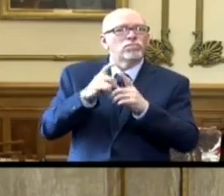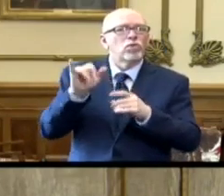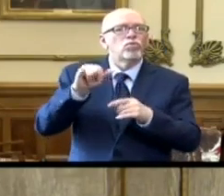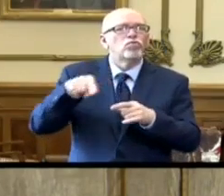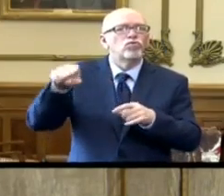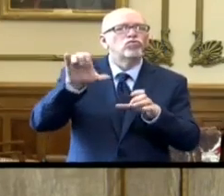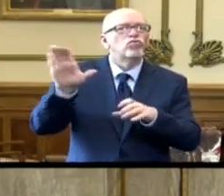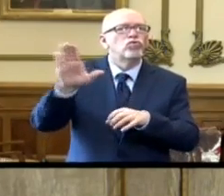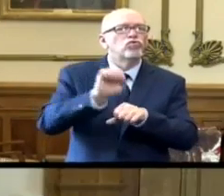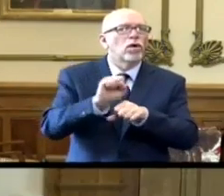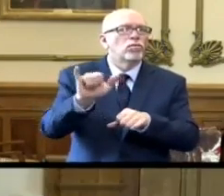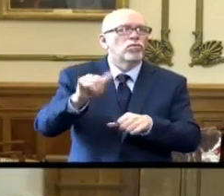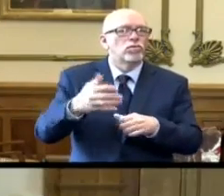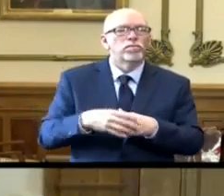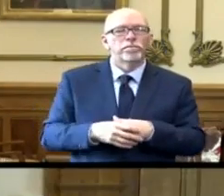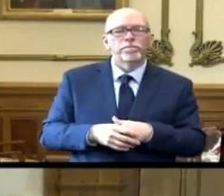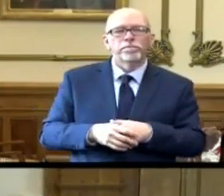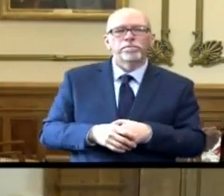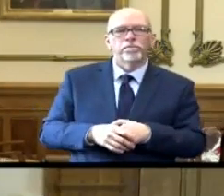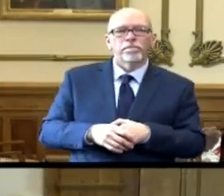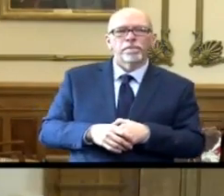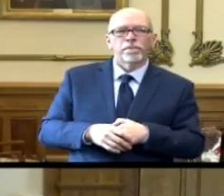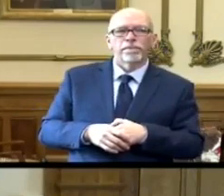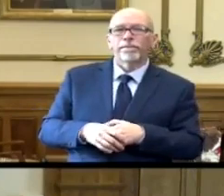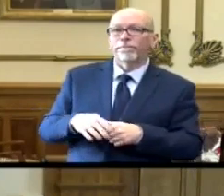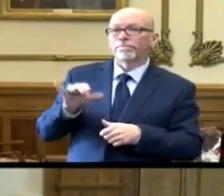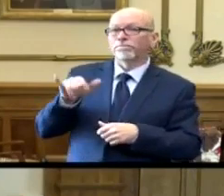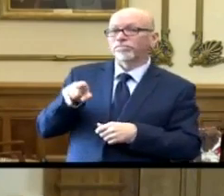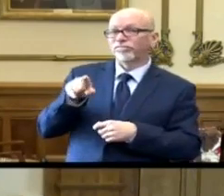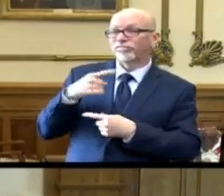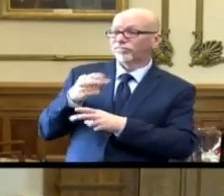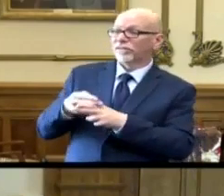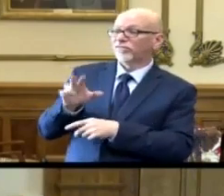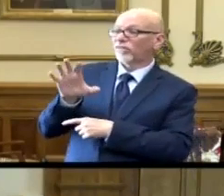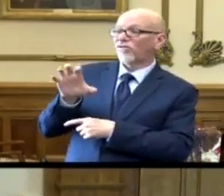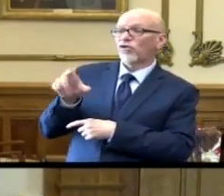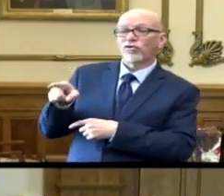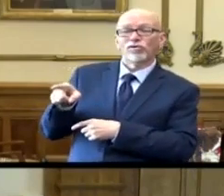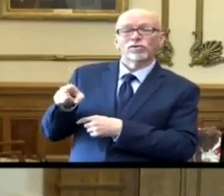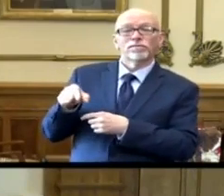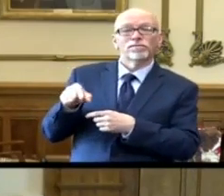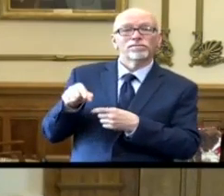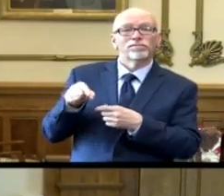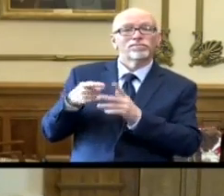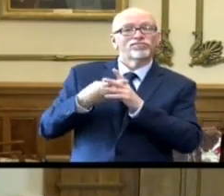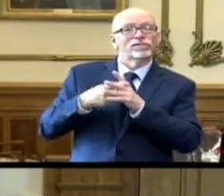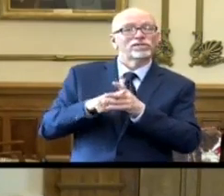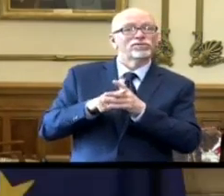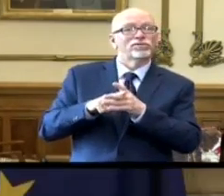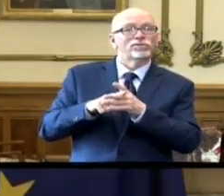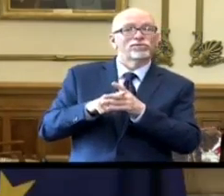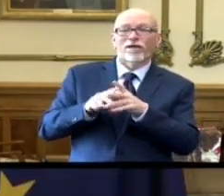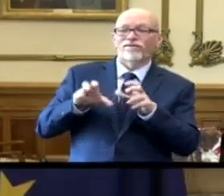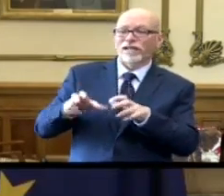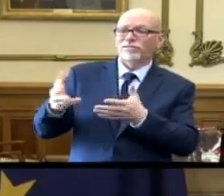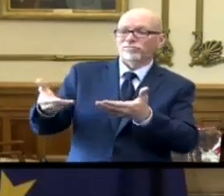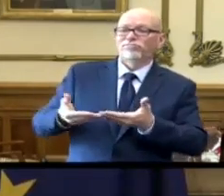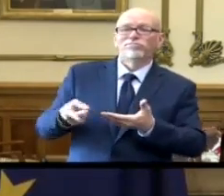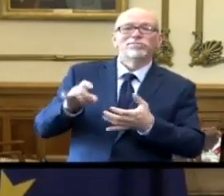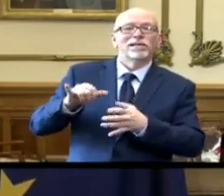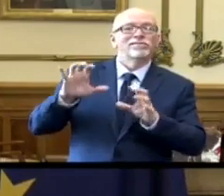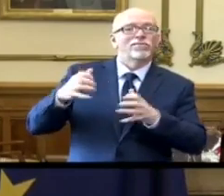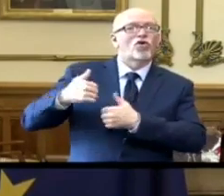to complement what we're doing. Yeah, and John, I would just say that 500, that initial investment, that